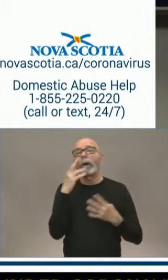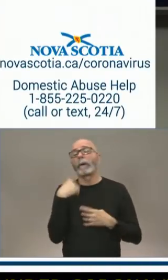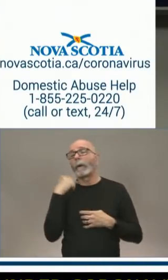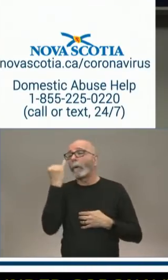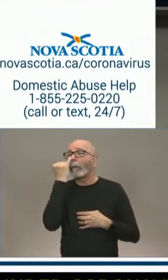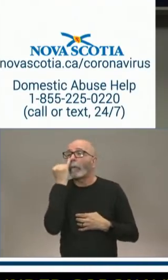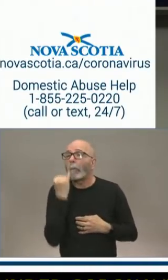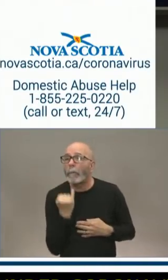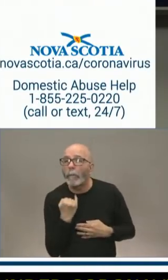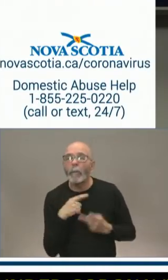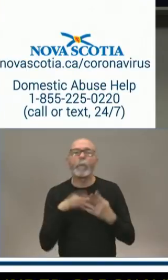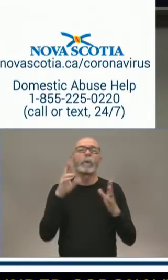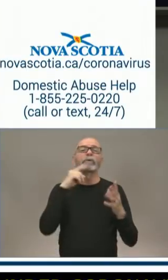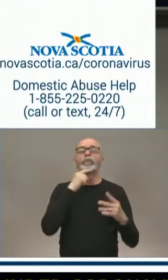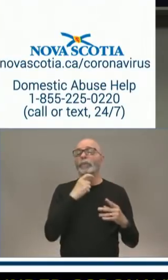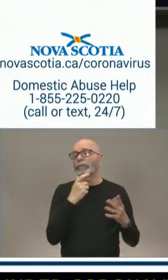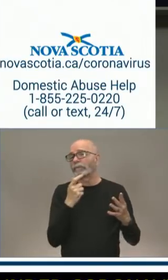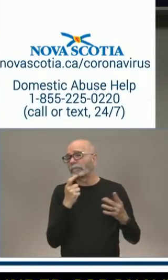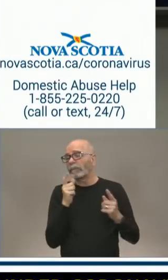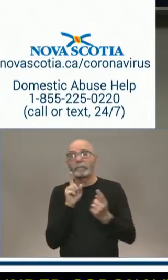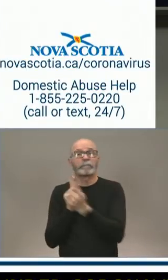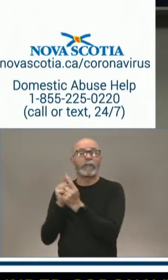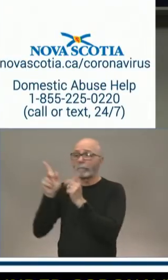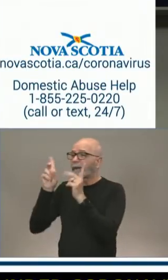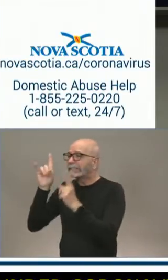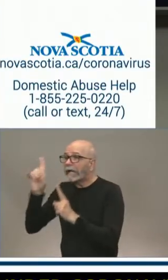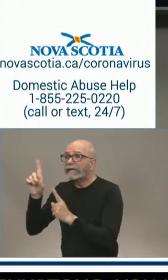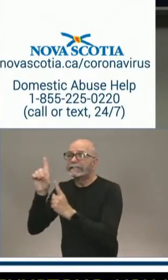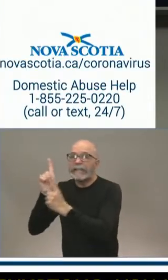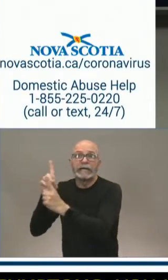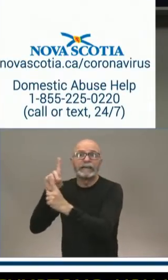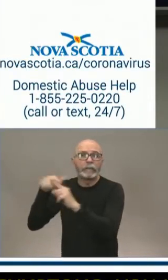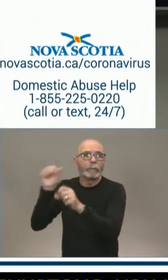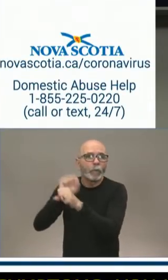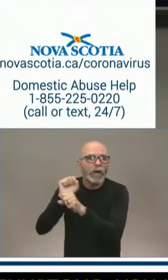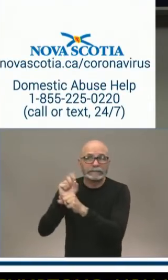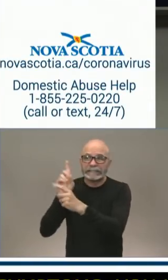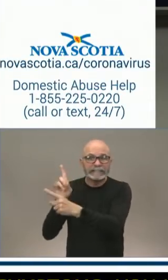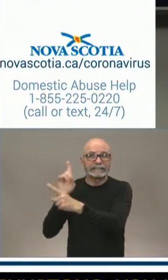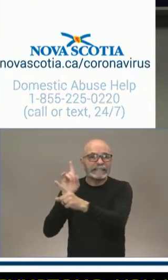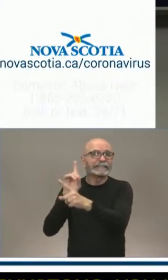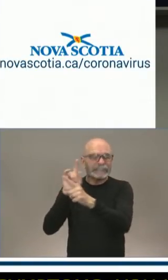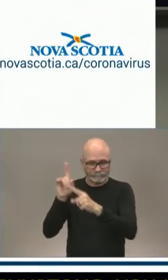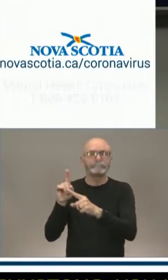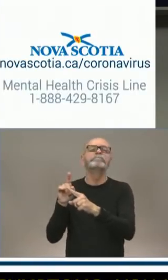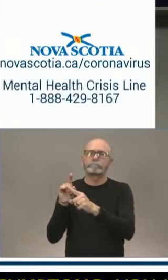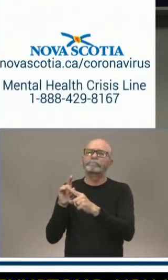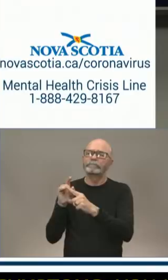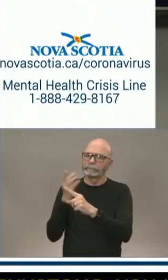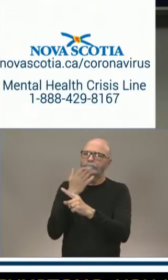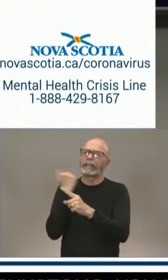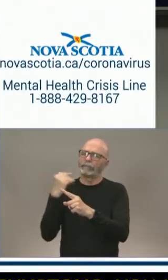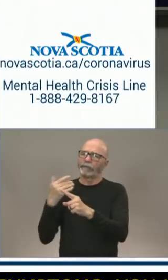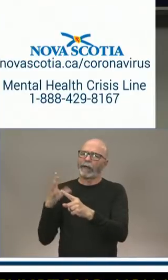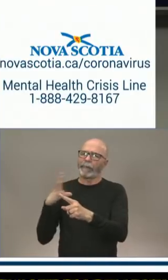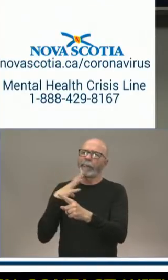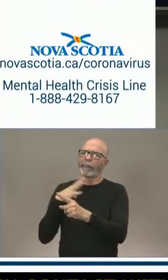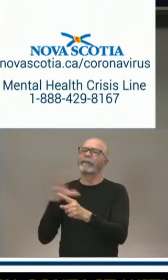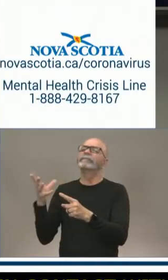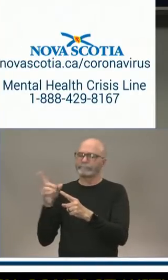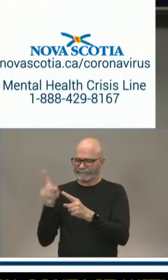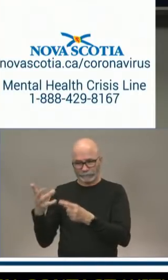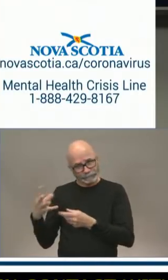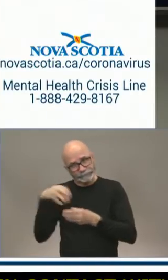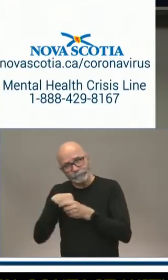work or your social activities. All of those, we ask you to build testing in as part of your regular